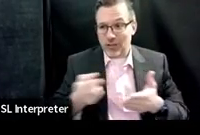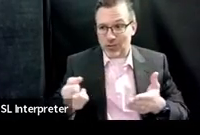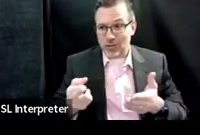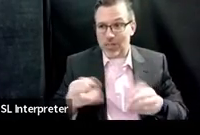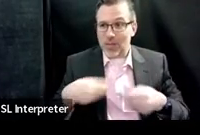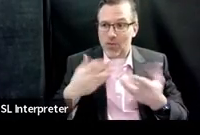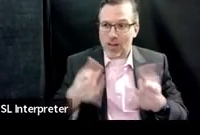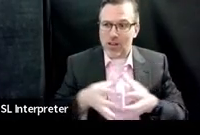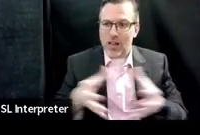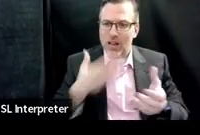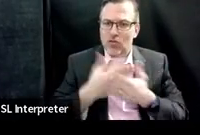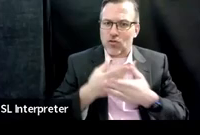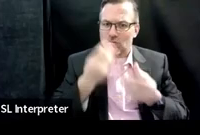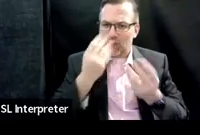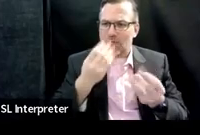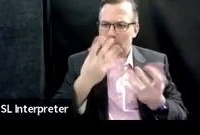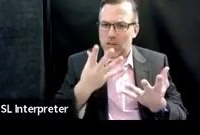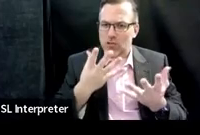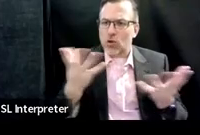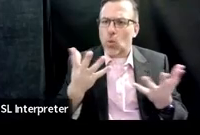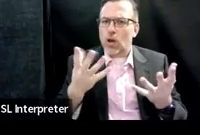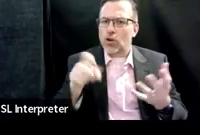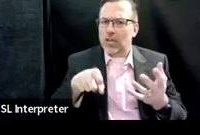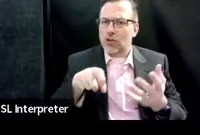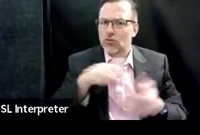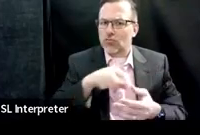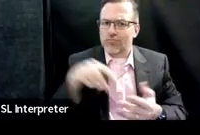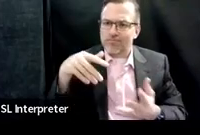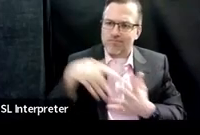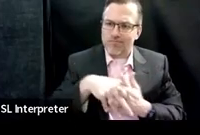to include in these documents.